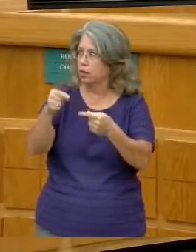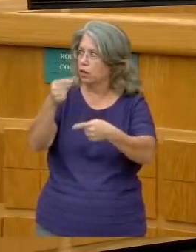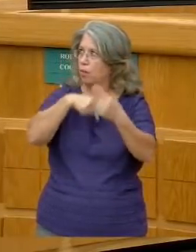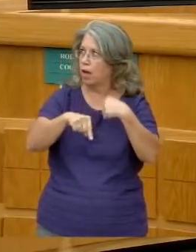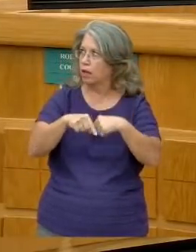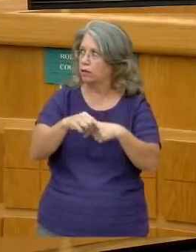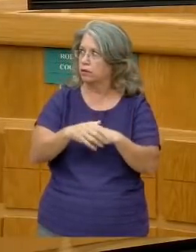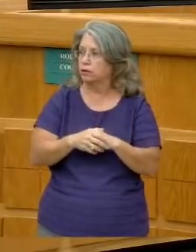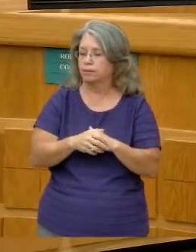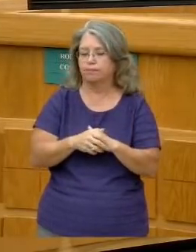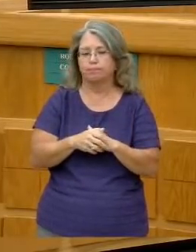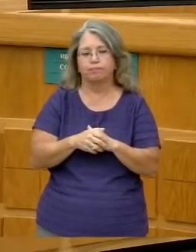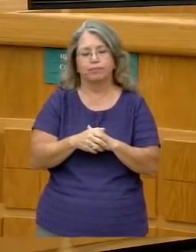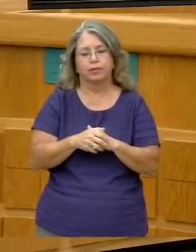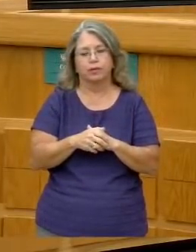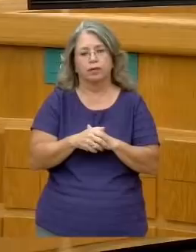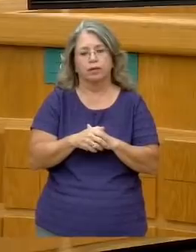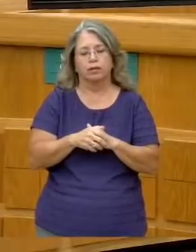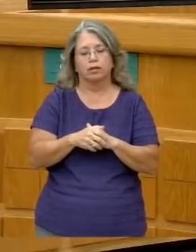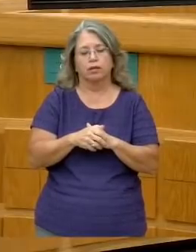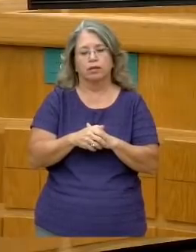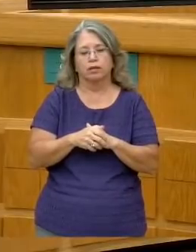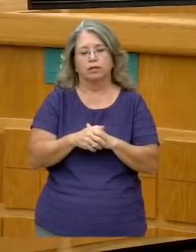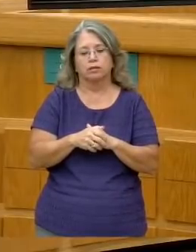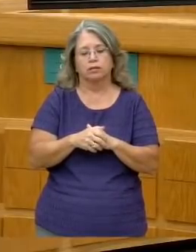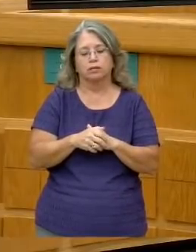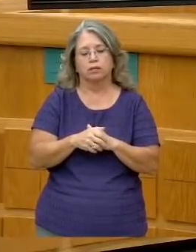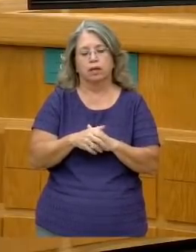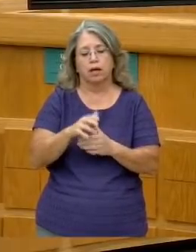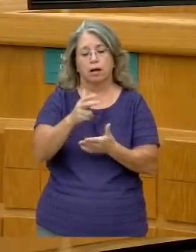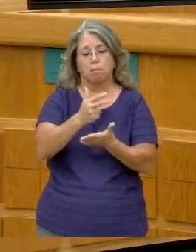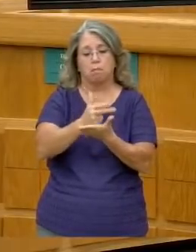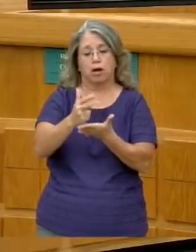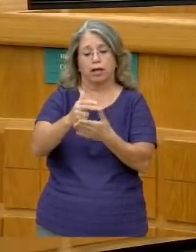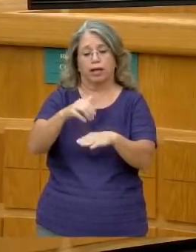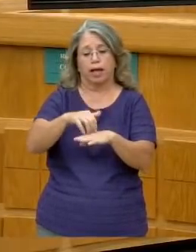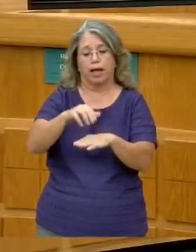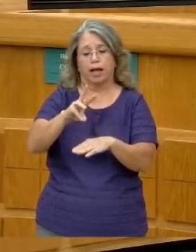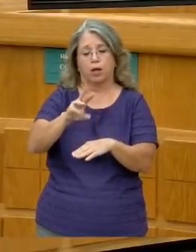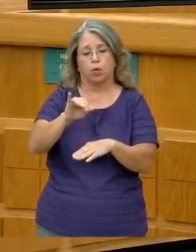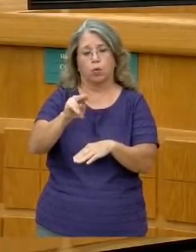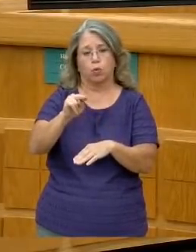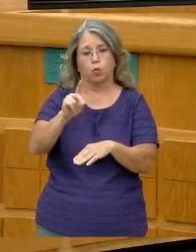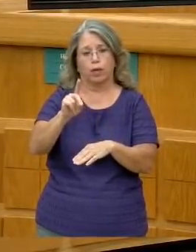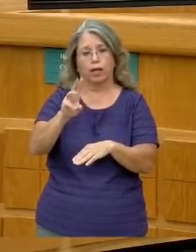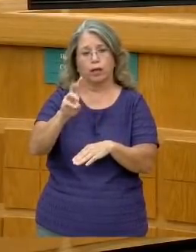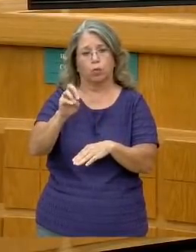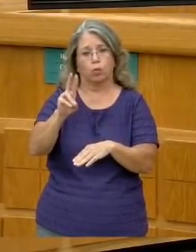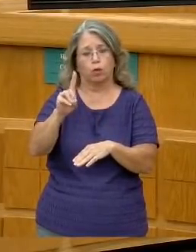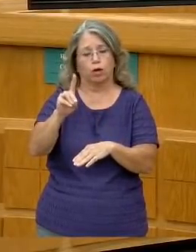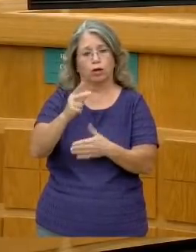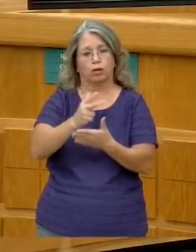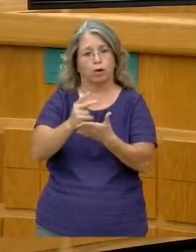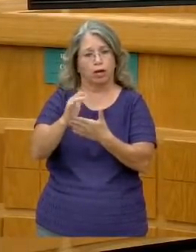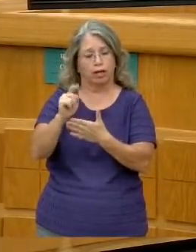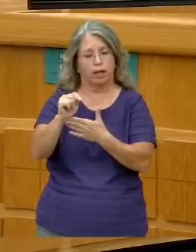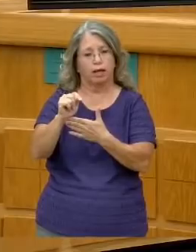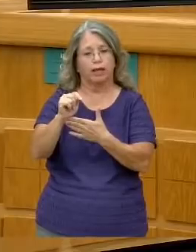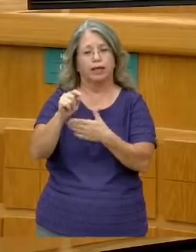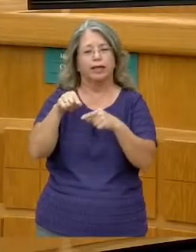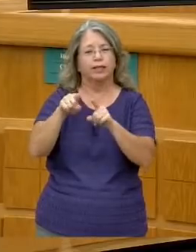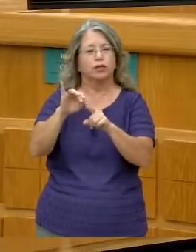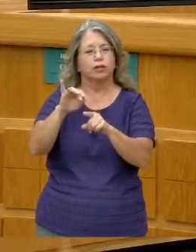if you can. 1 point for those is parking at the Wynwood parking lot. We did close that during the 4th of